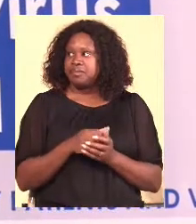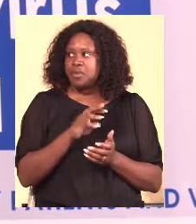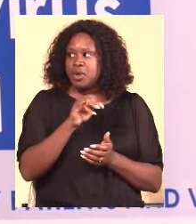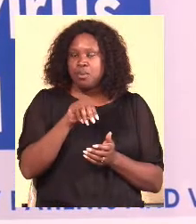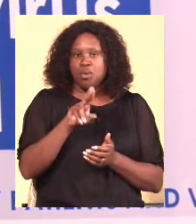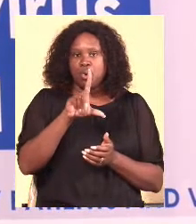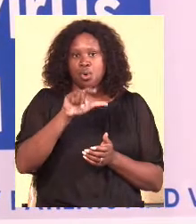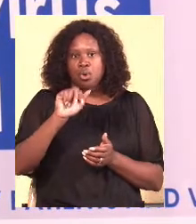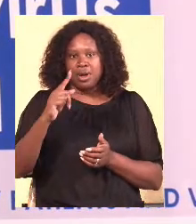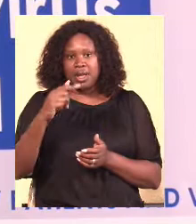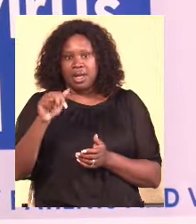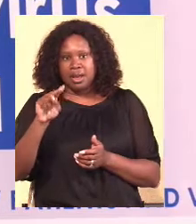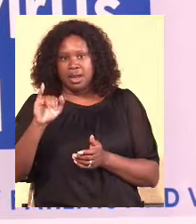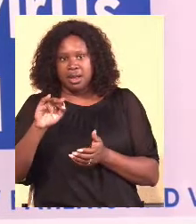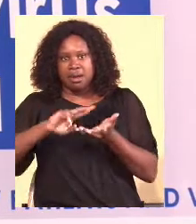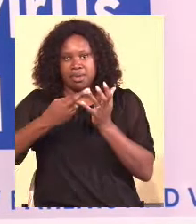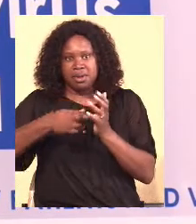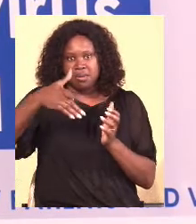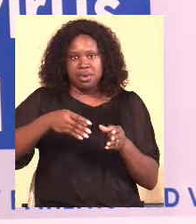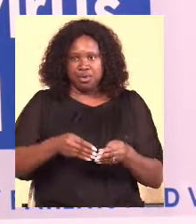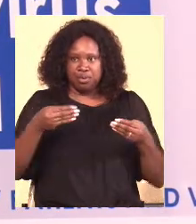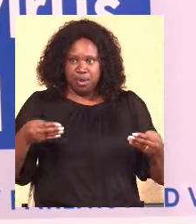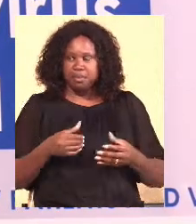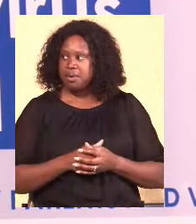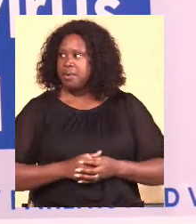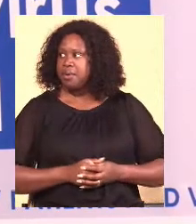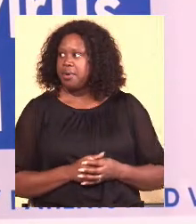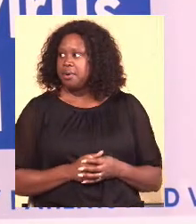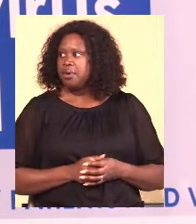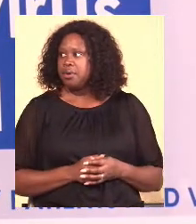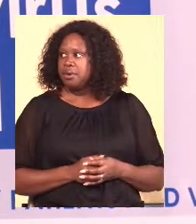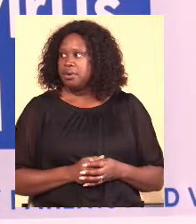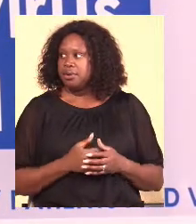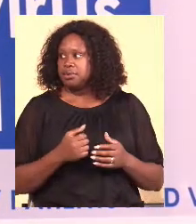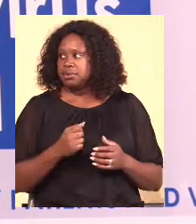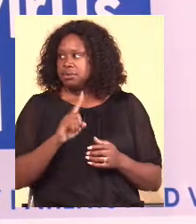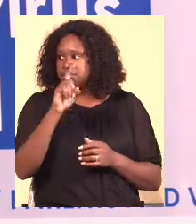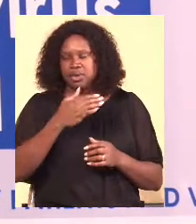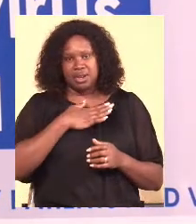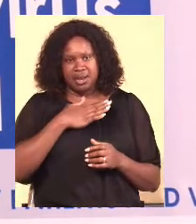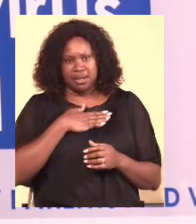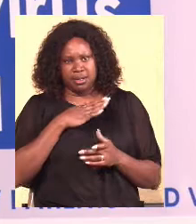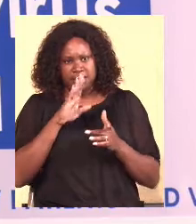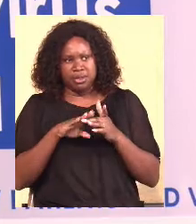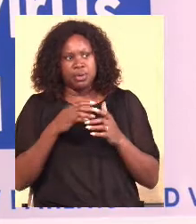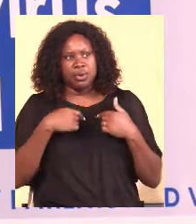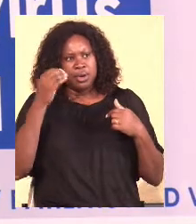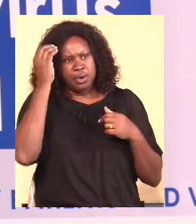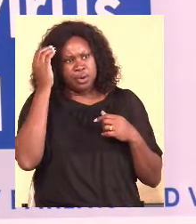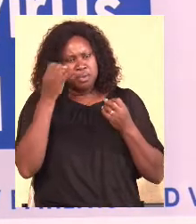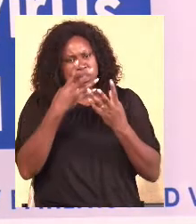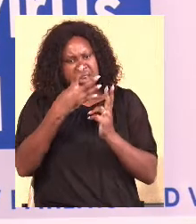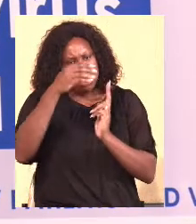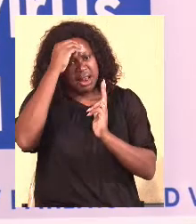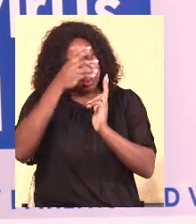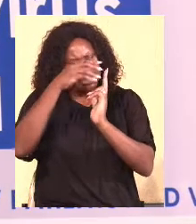Mulongeni, and I'm representing the Namibian newspaper. My question relates to the fact that we know the majority of our learners